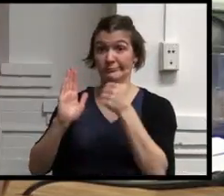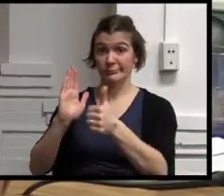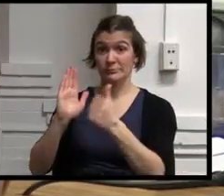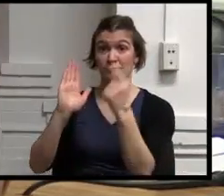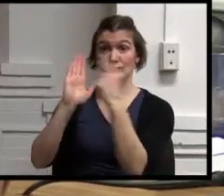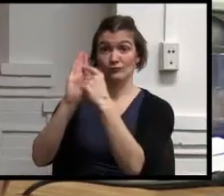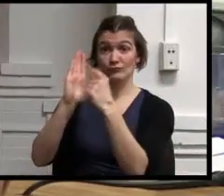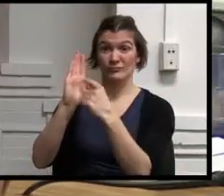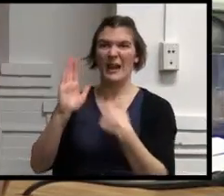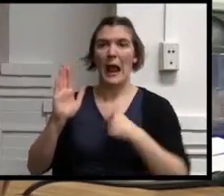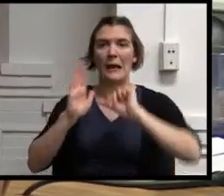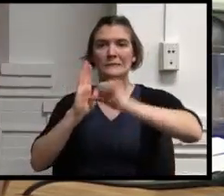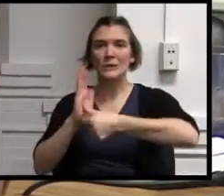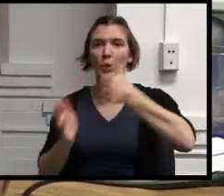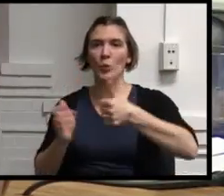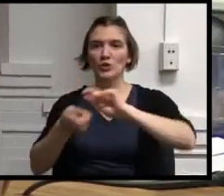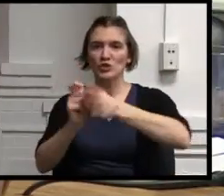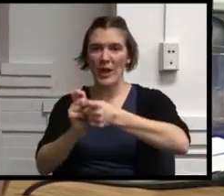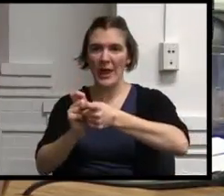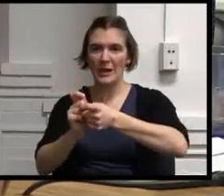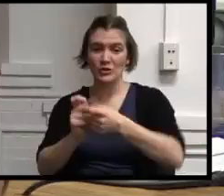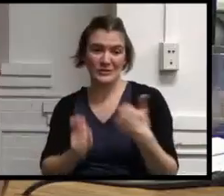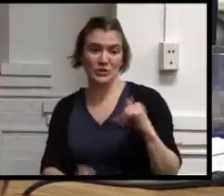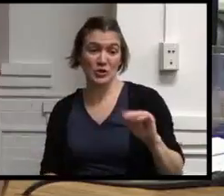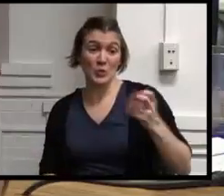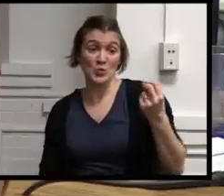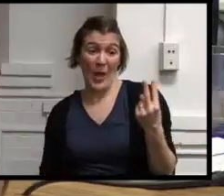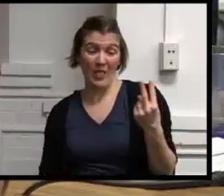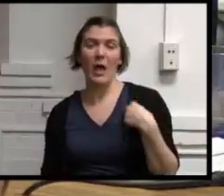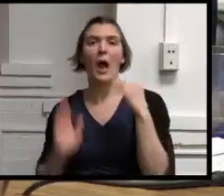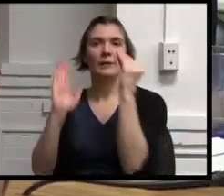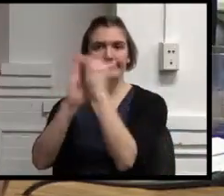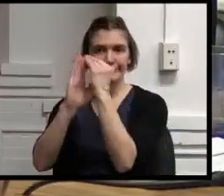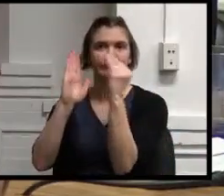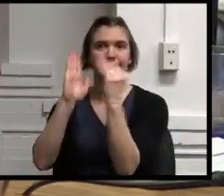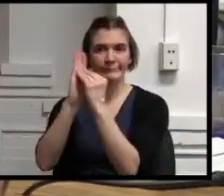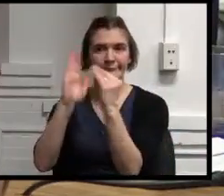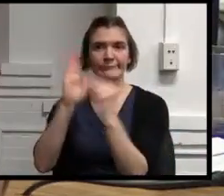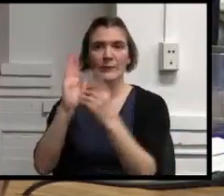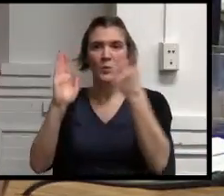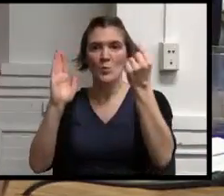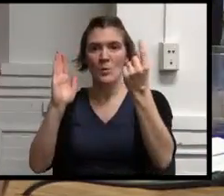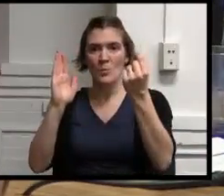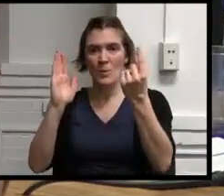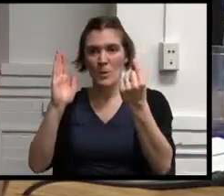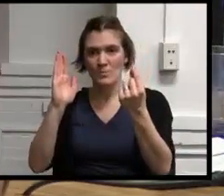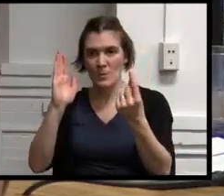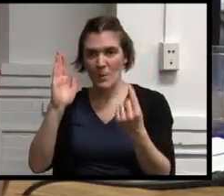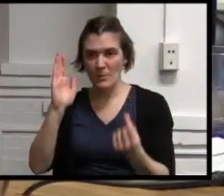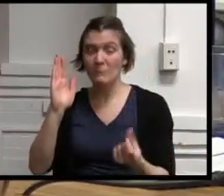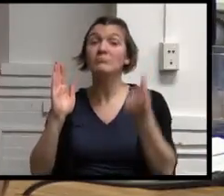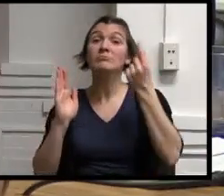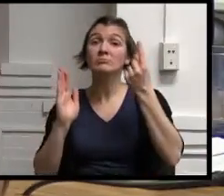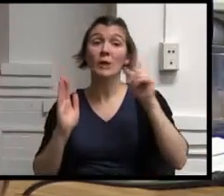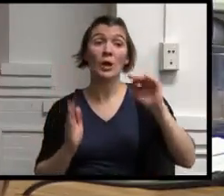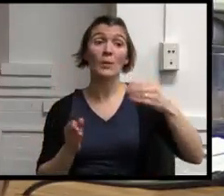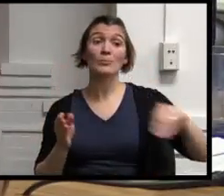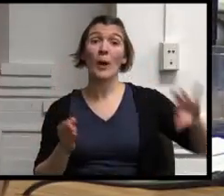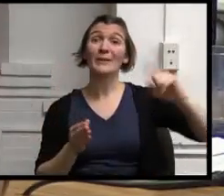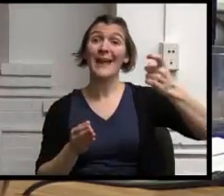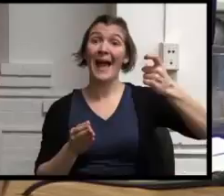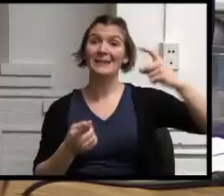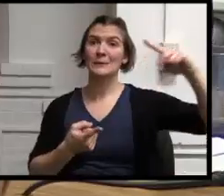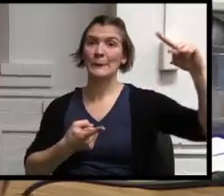in my memorandum to you dated January 12th. That's a part of the notebook. The net decrease in property taxes